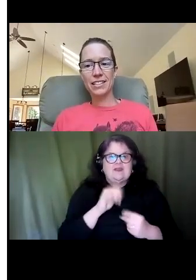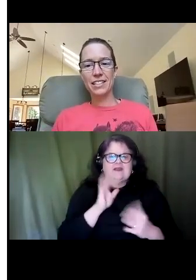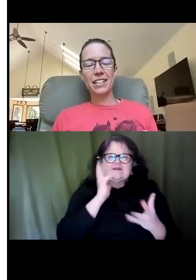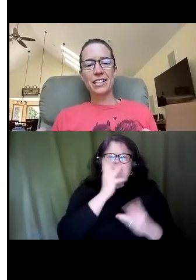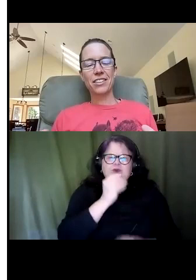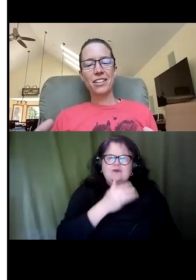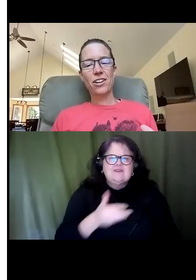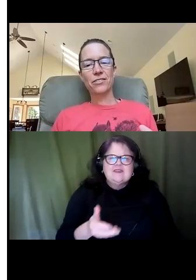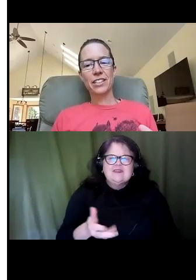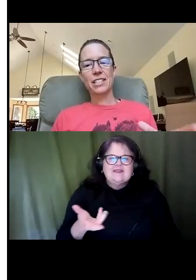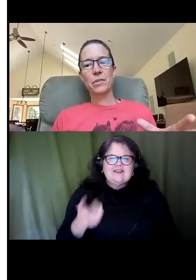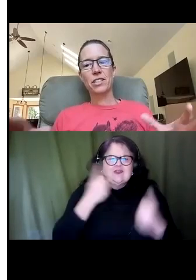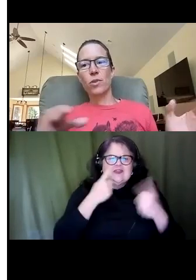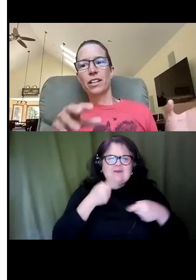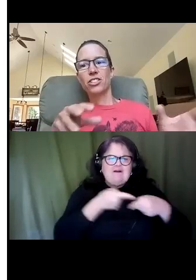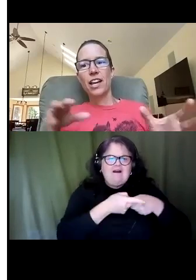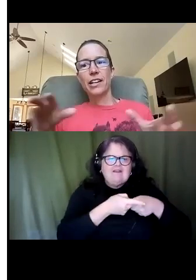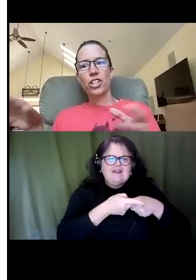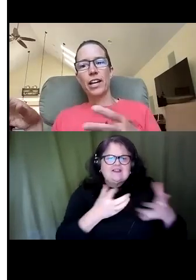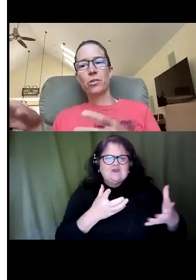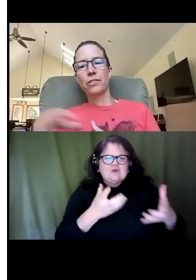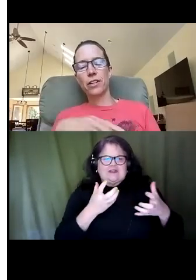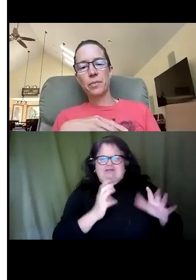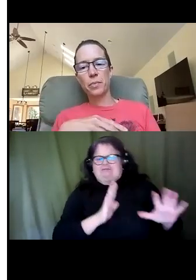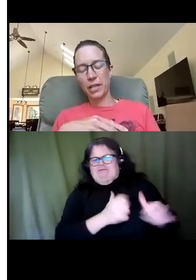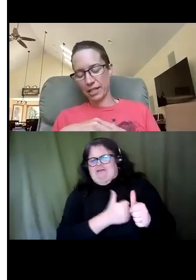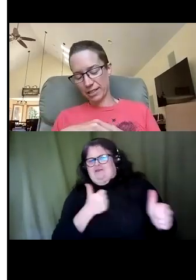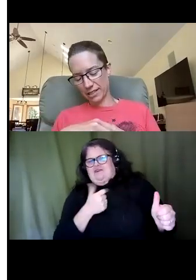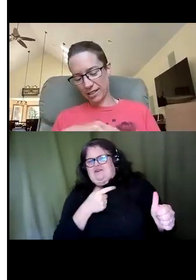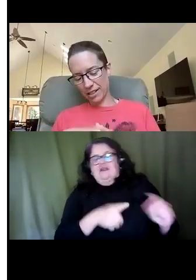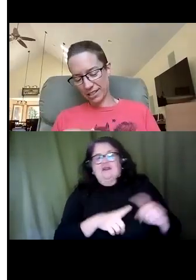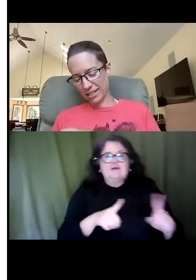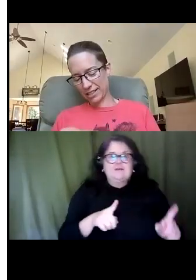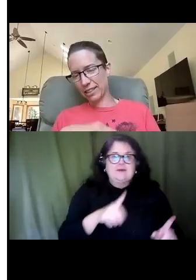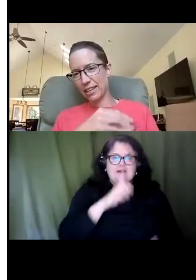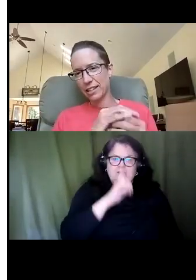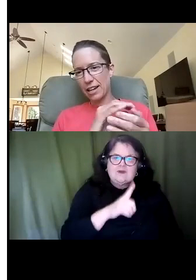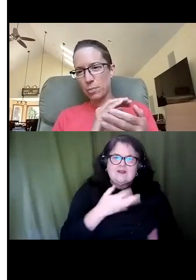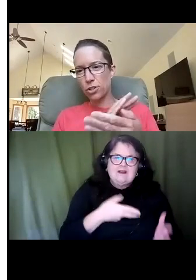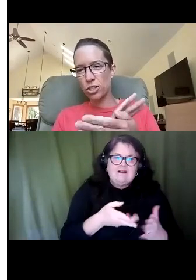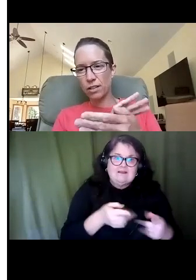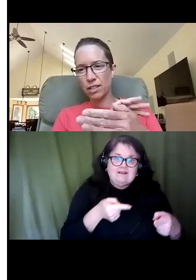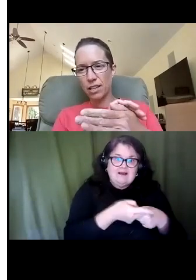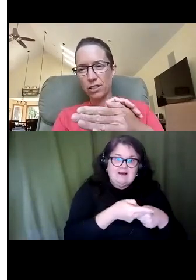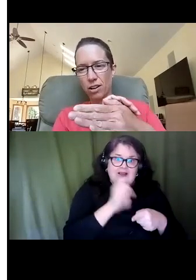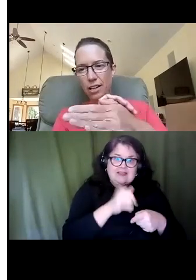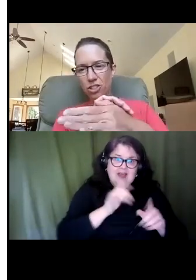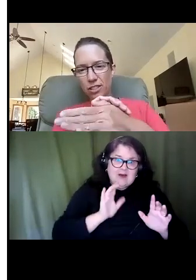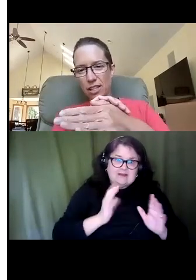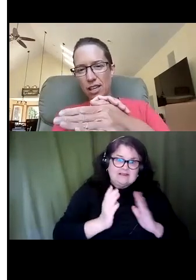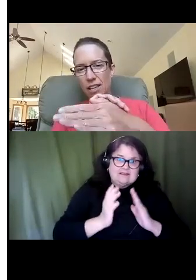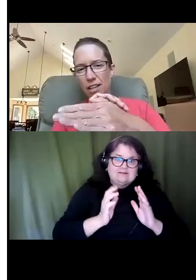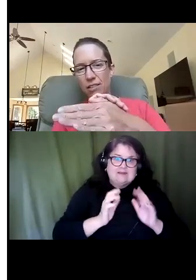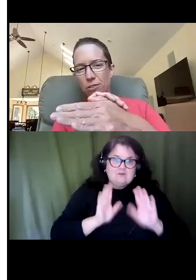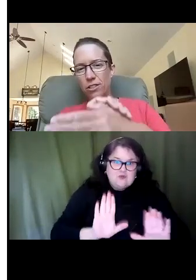thing. You think of conflict as something you want to just kind of shy away from, but honestly, it's the thing that kind of pushes us against our